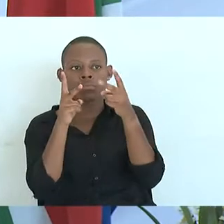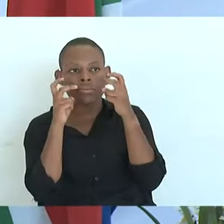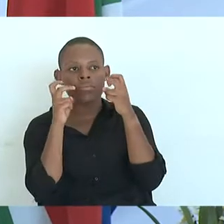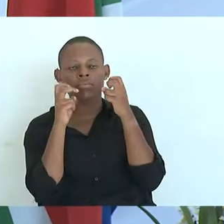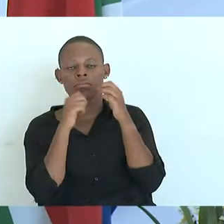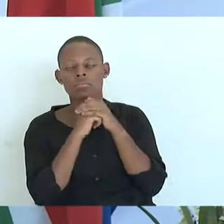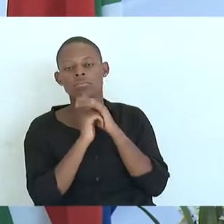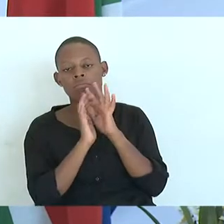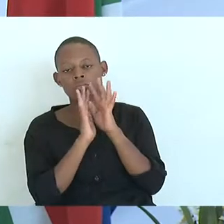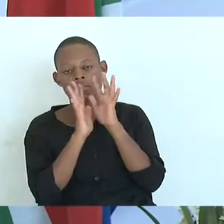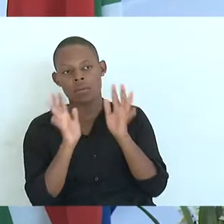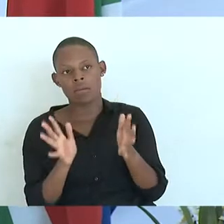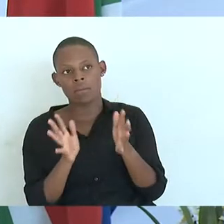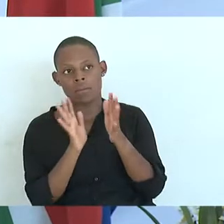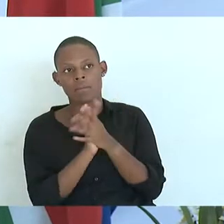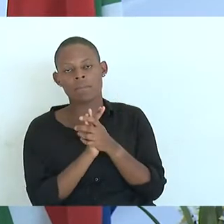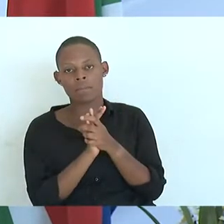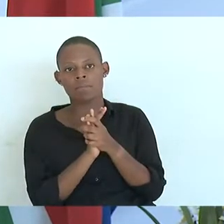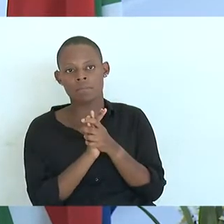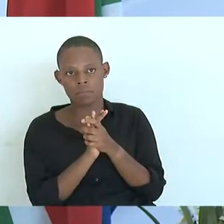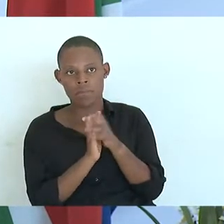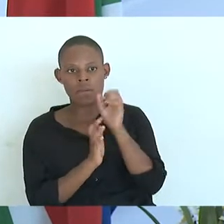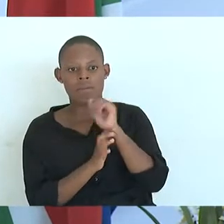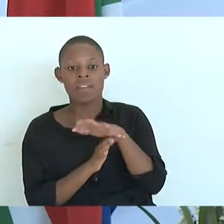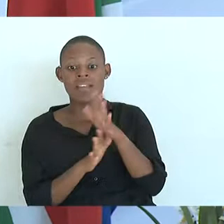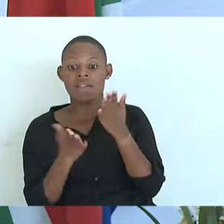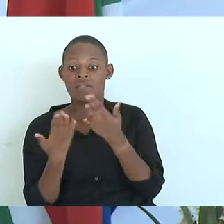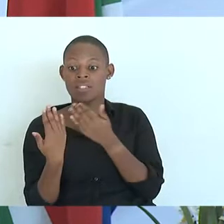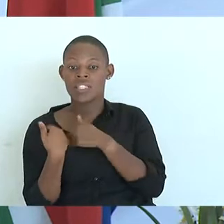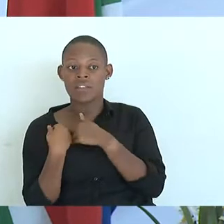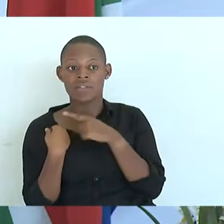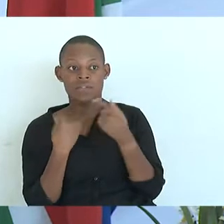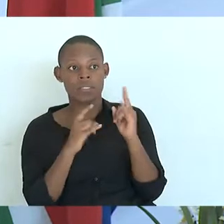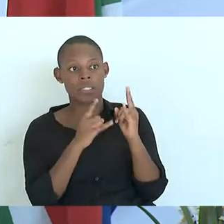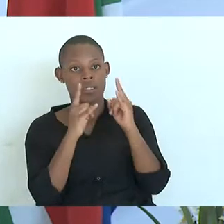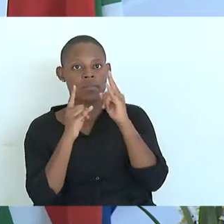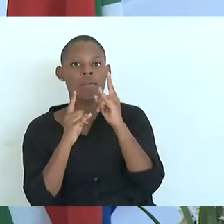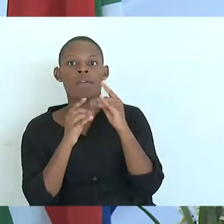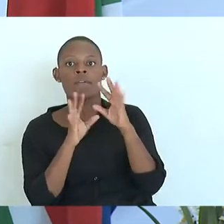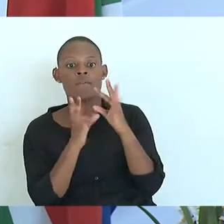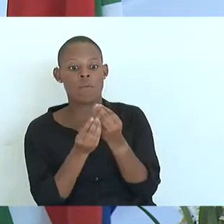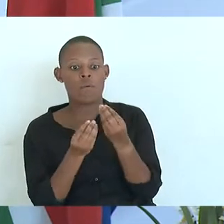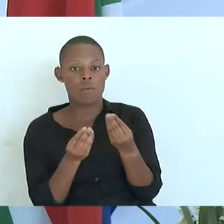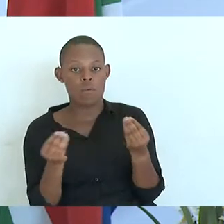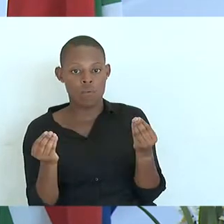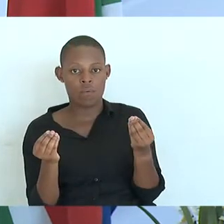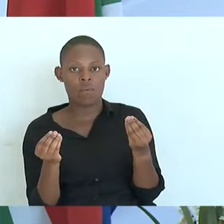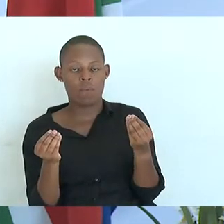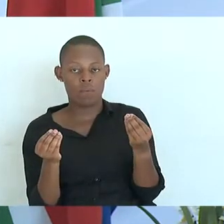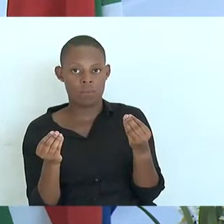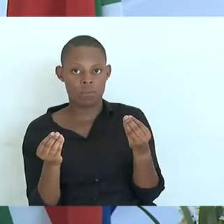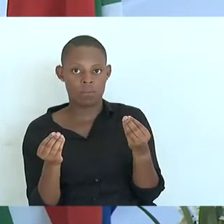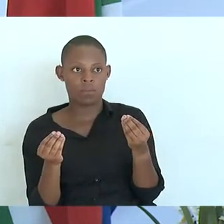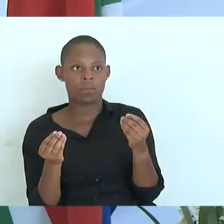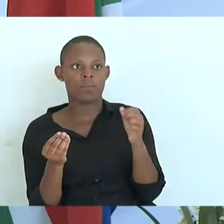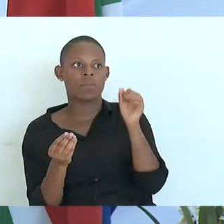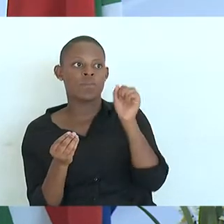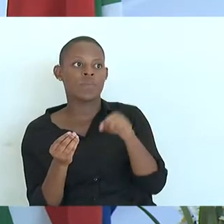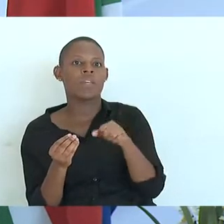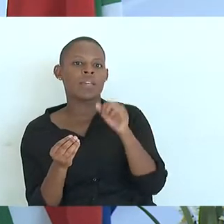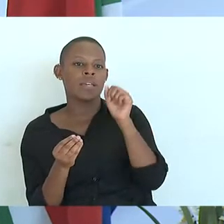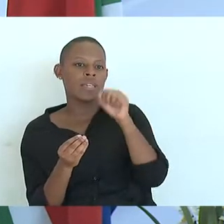one of safe cities for children. Yes, in the